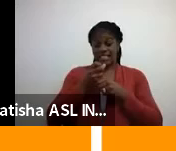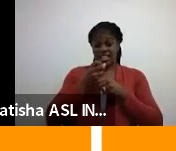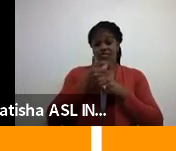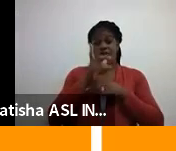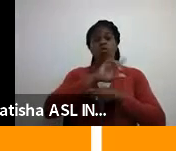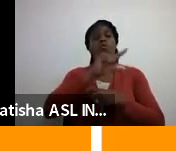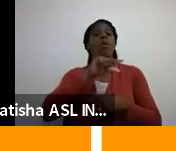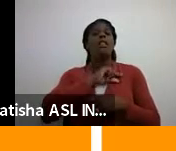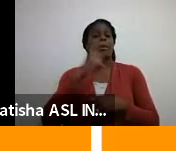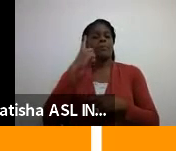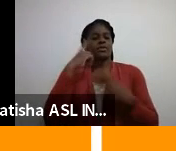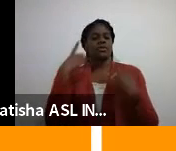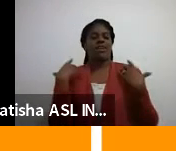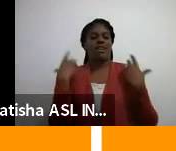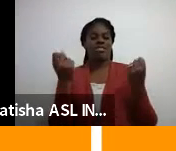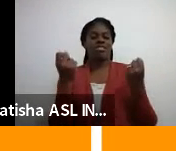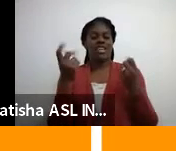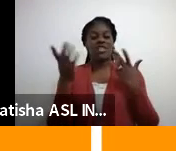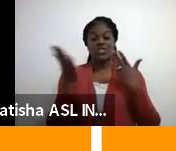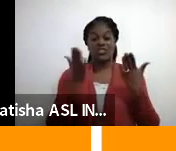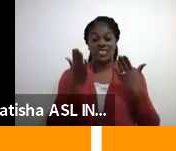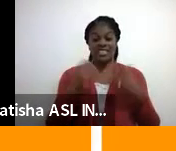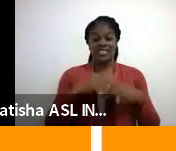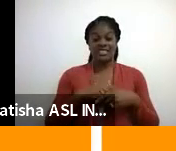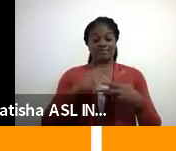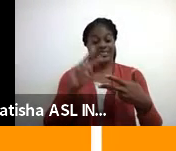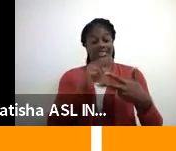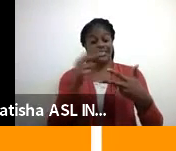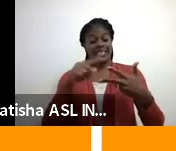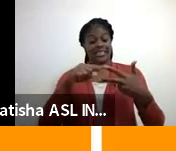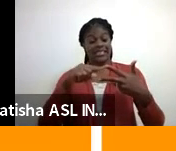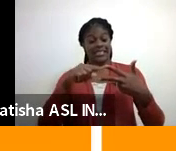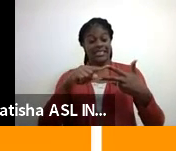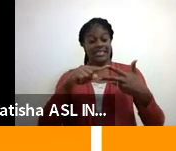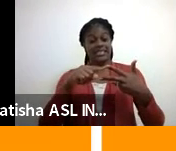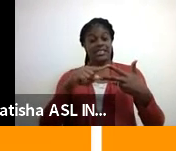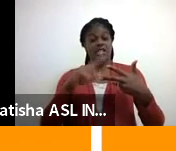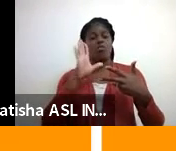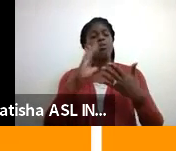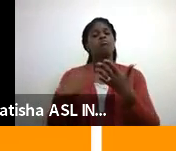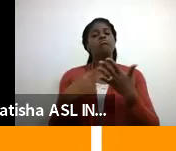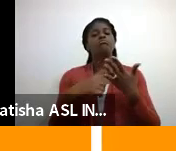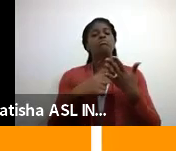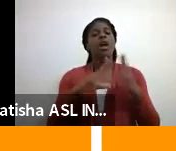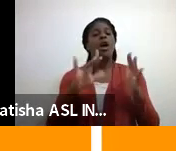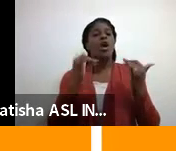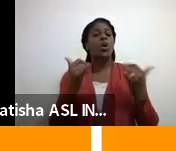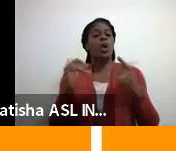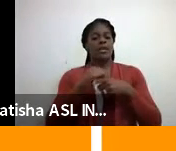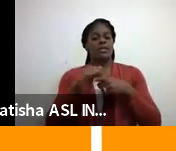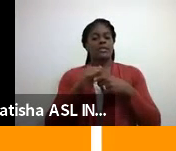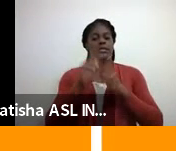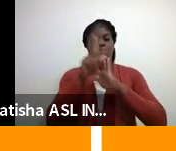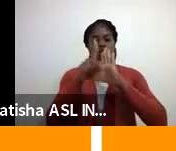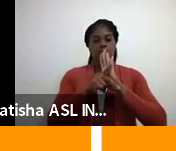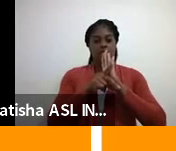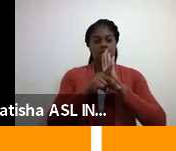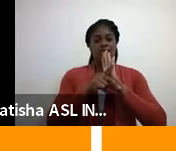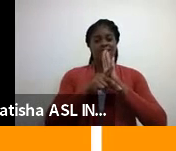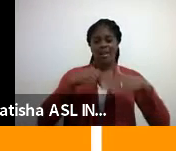quality mental health services. The second panel discussion we'll focus on current practices and policies